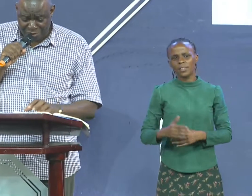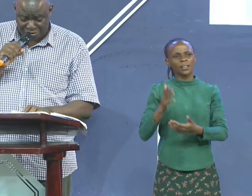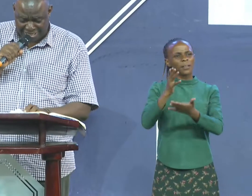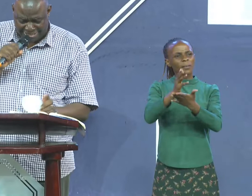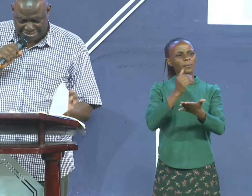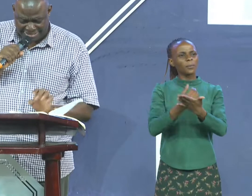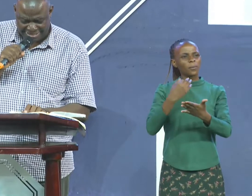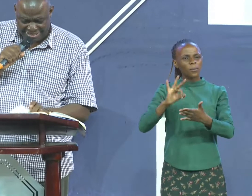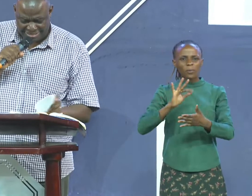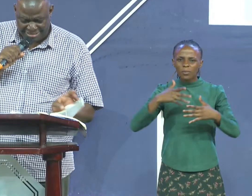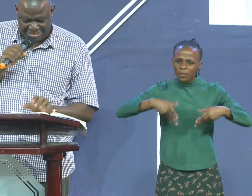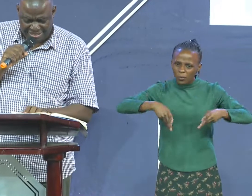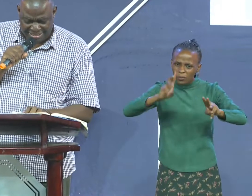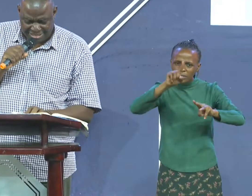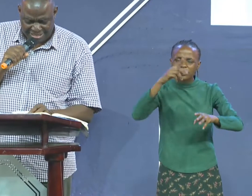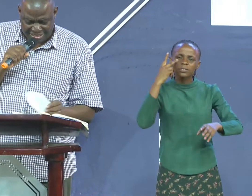because of your sight. You